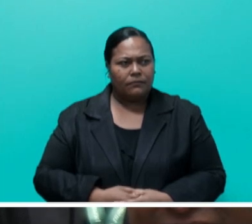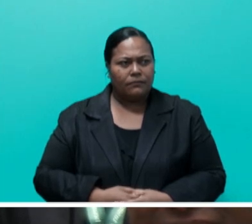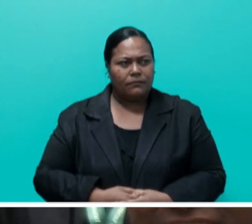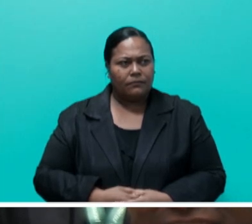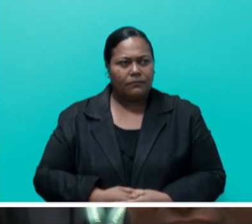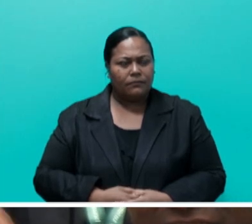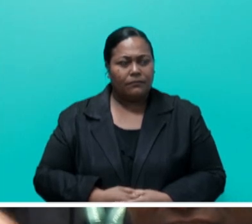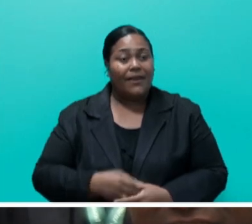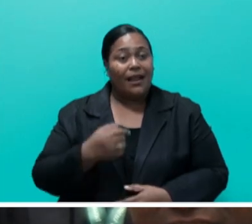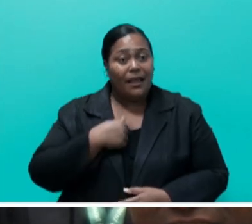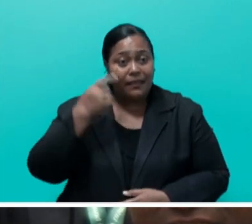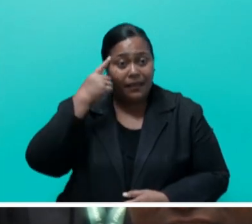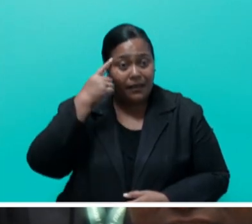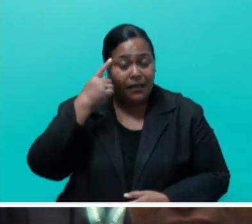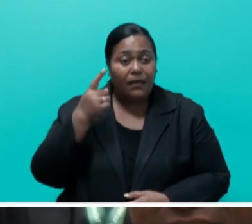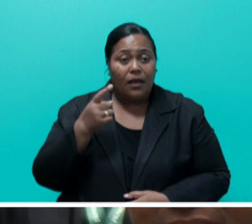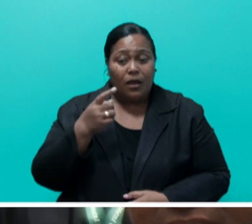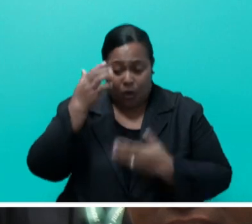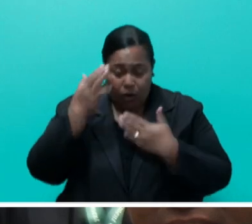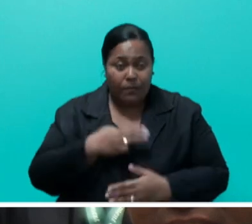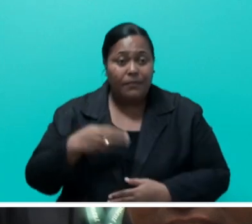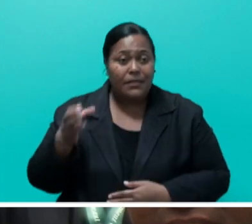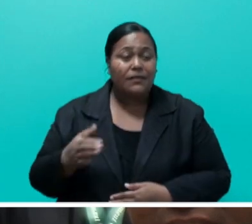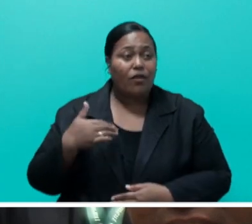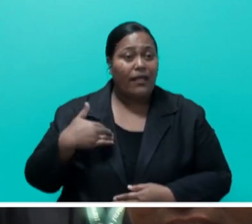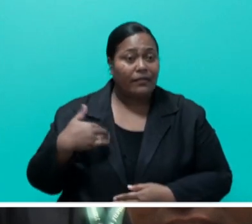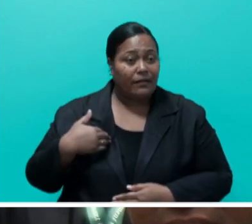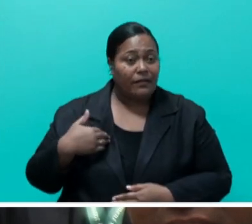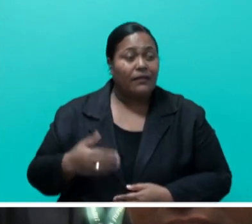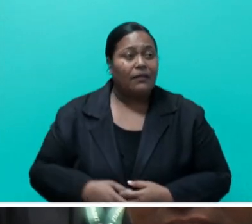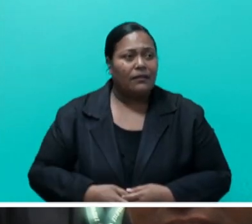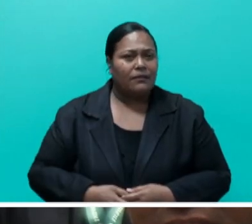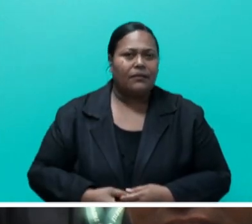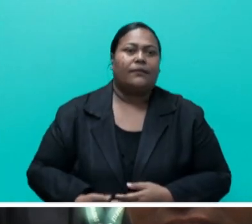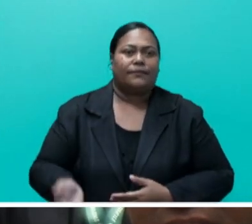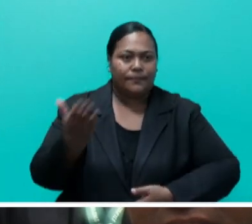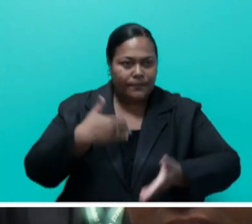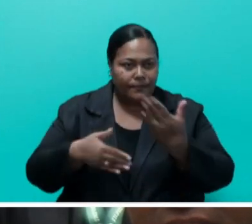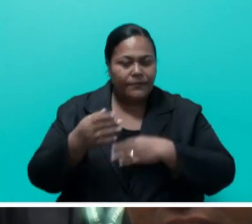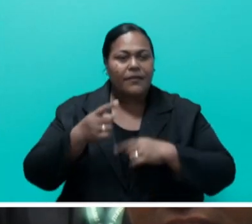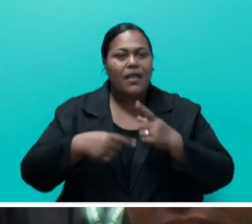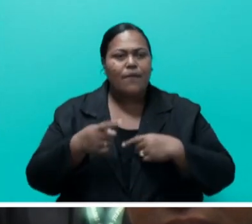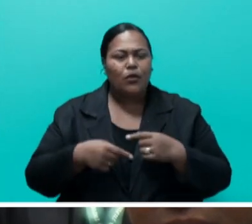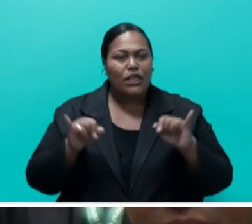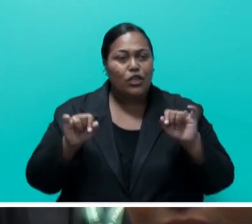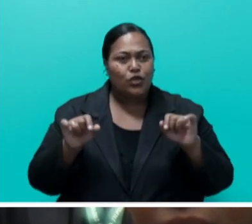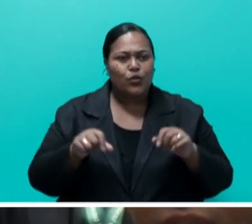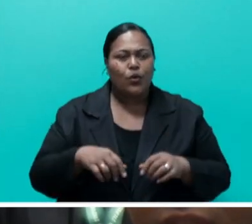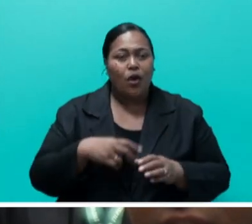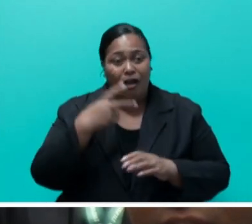I think the Honorable Minister for Health has spoken very well about the issue of chemsex and